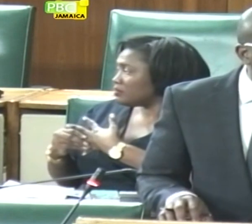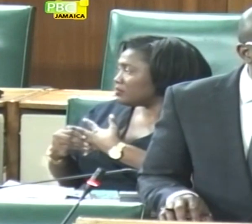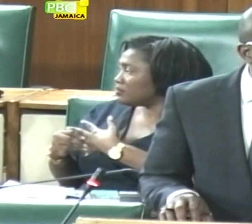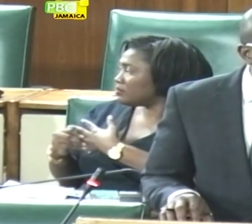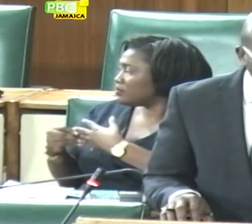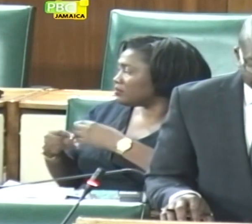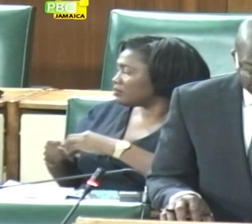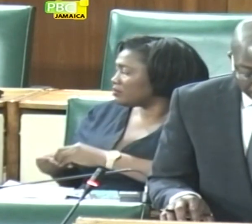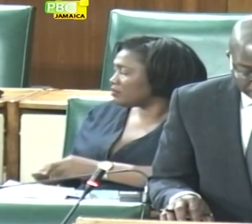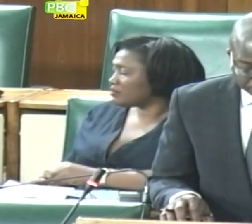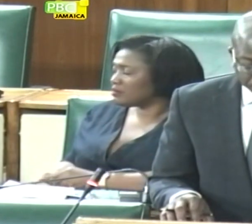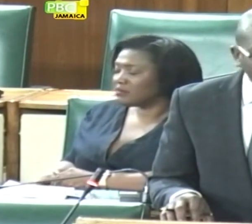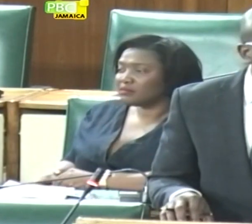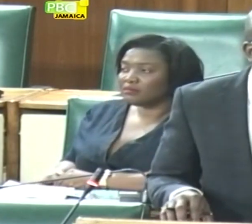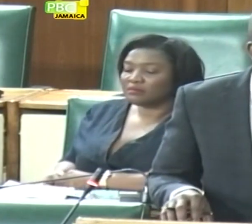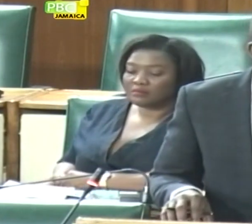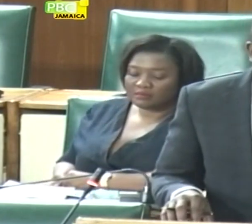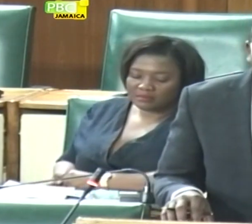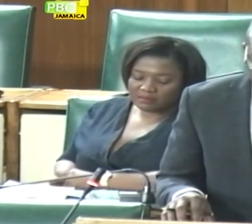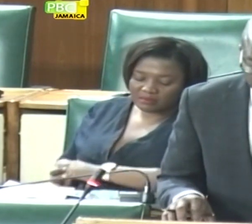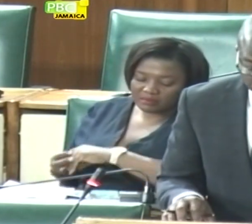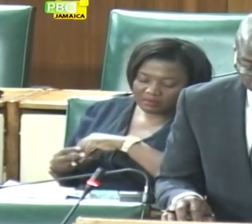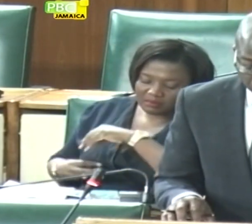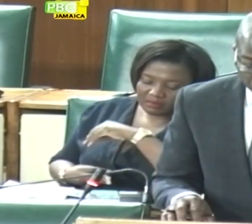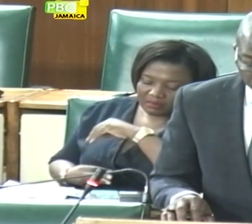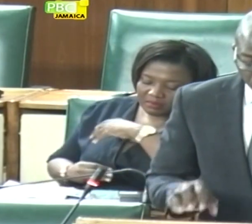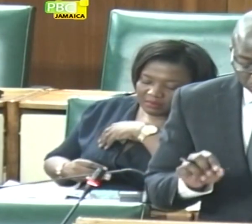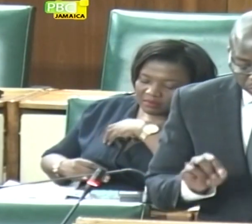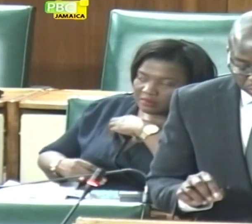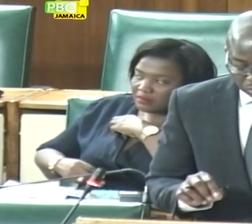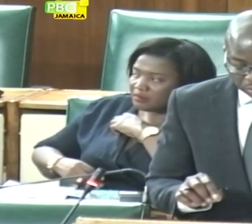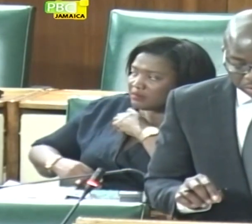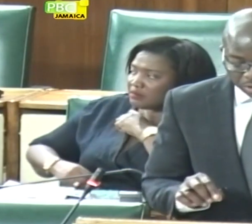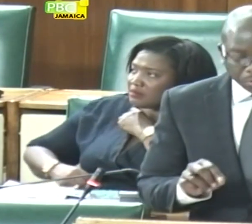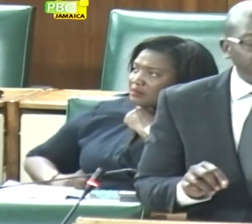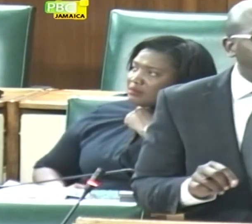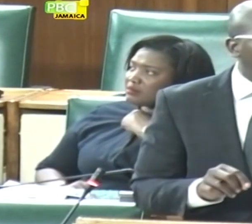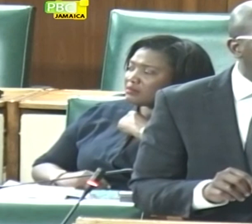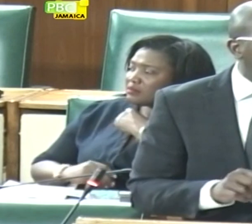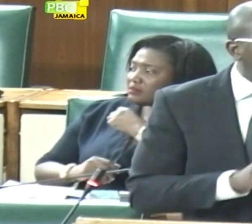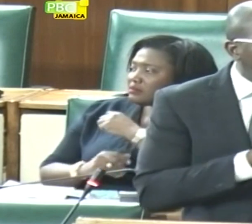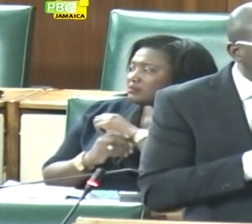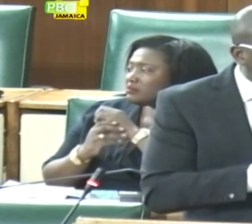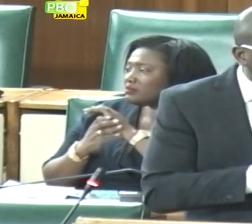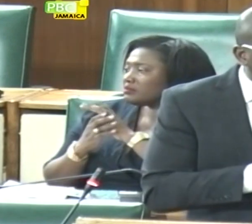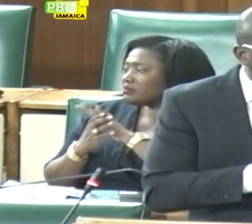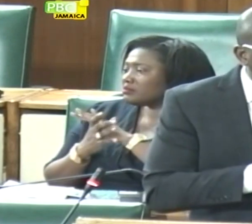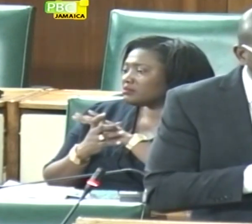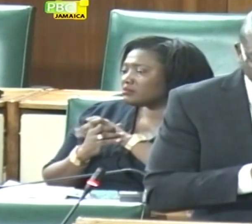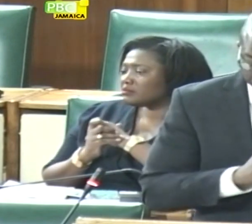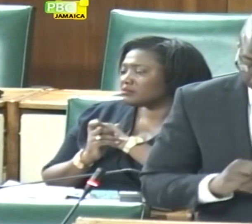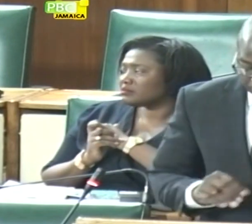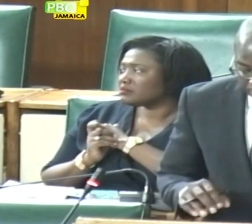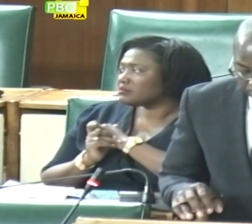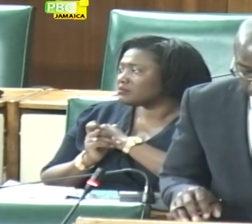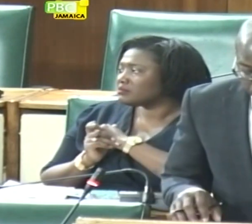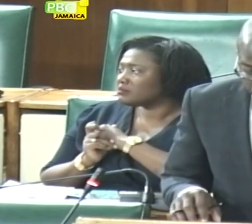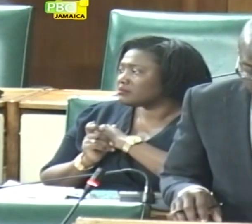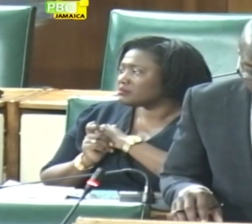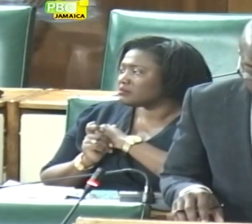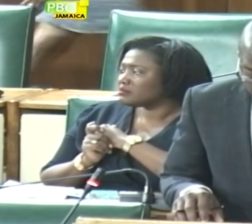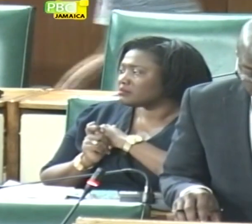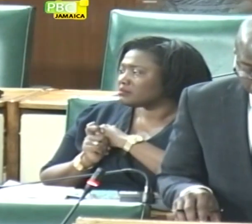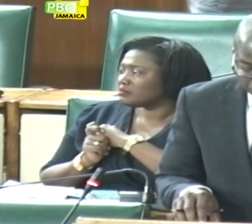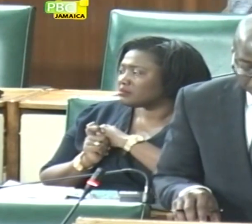accords recognized bauxite producers concession on fuel oils, except petrol, which